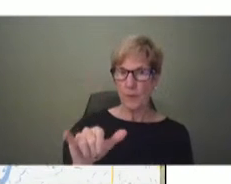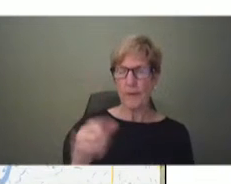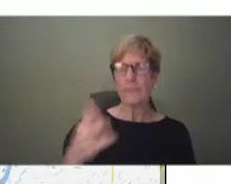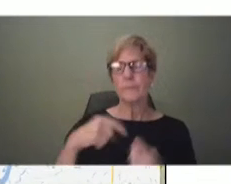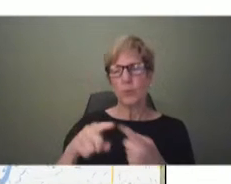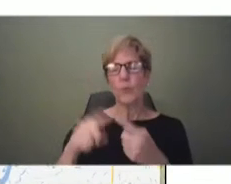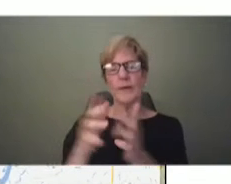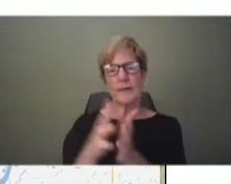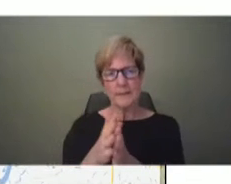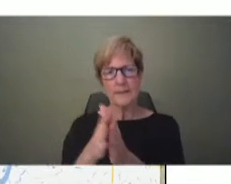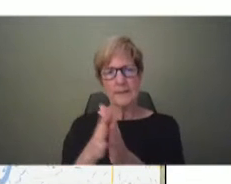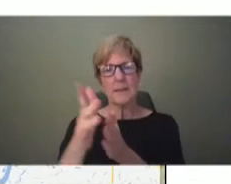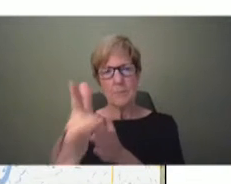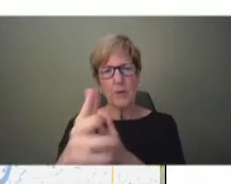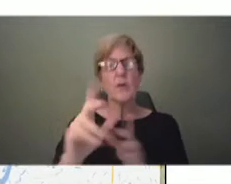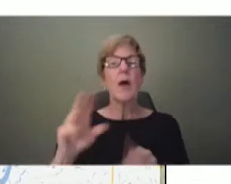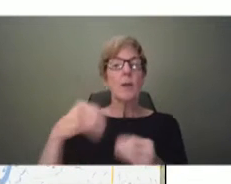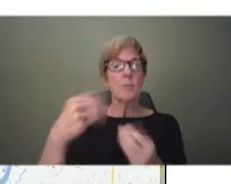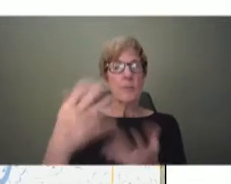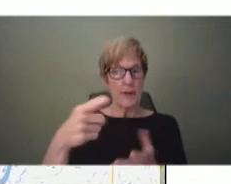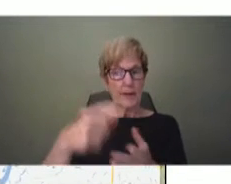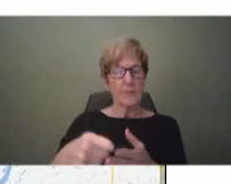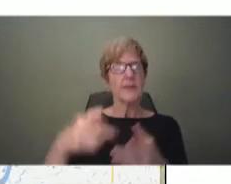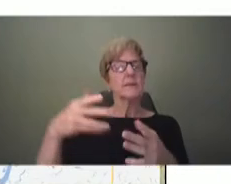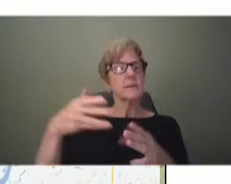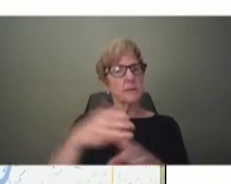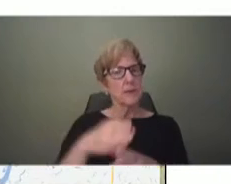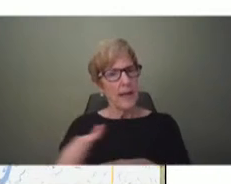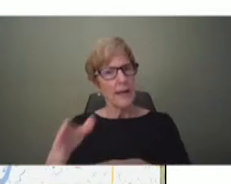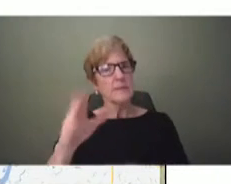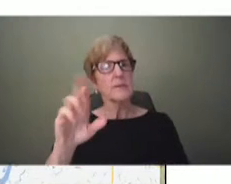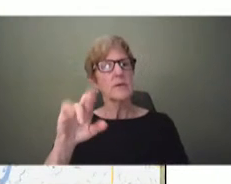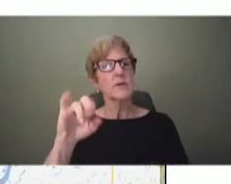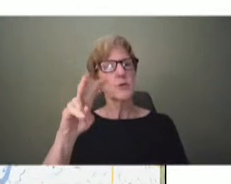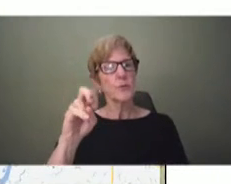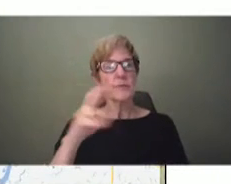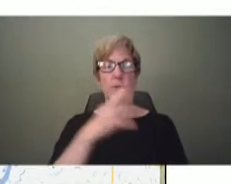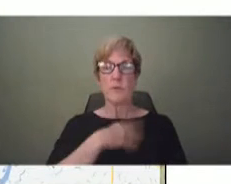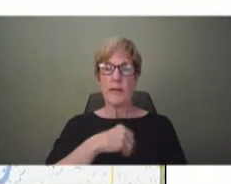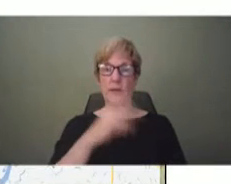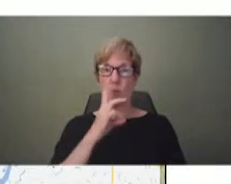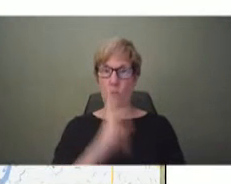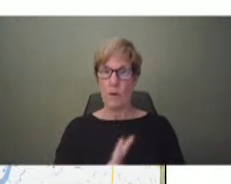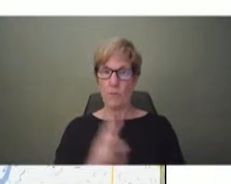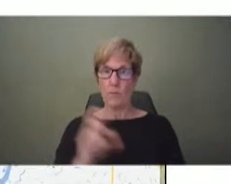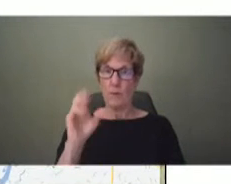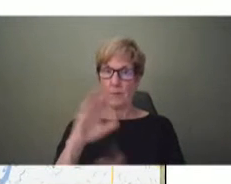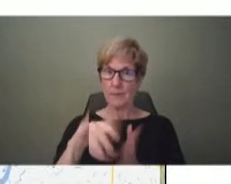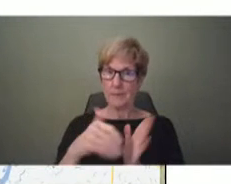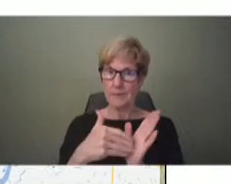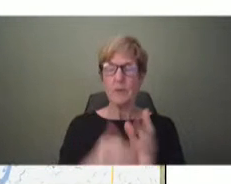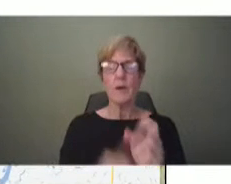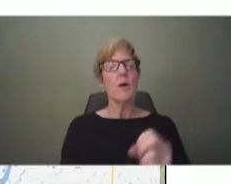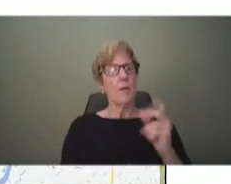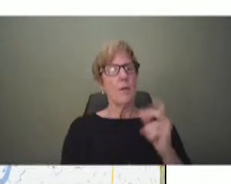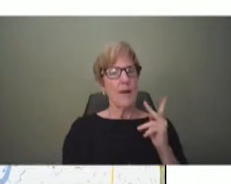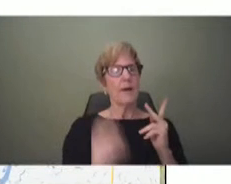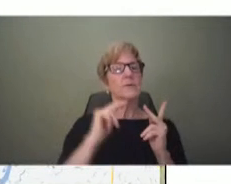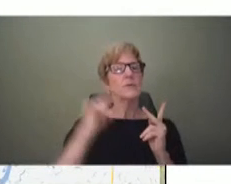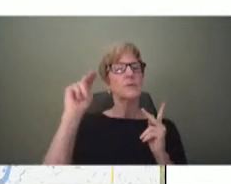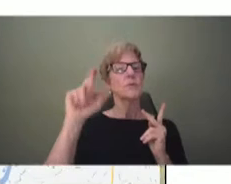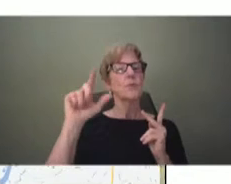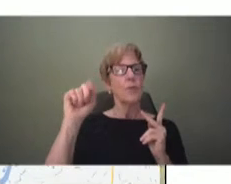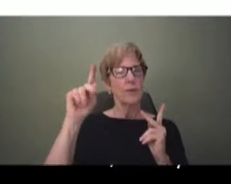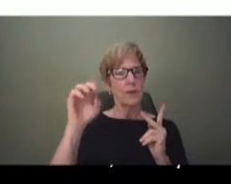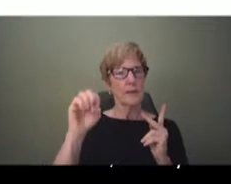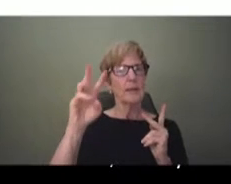will provide this site access to the ri to the river and whitewater center as well as all the way back to North Lake Mall through the through the